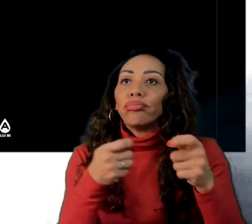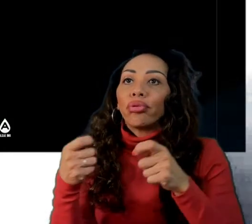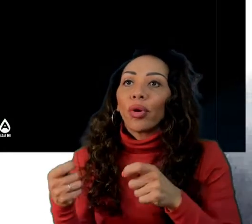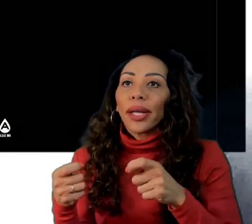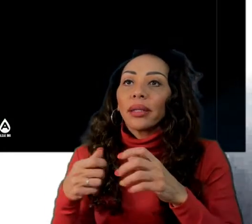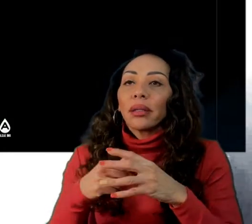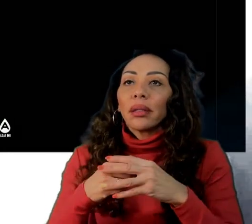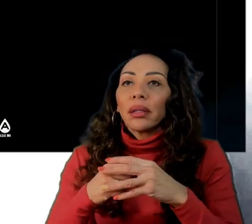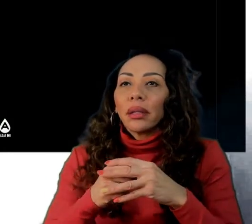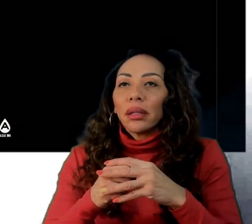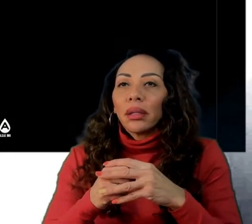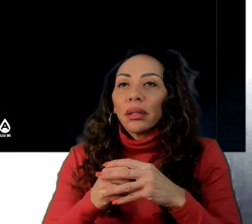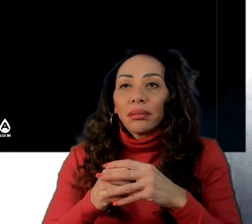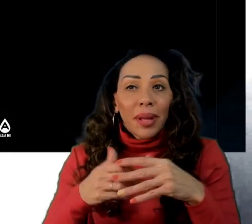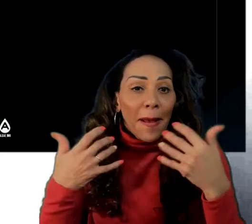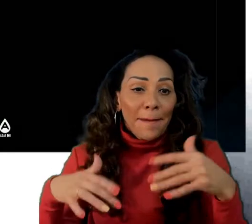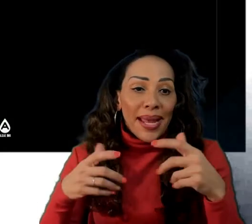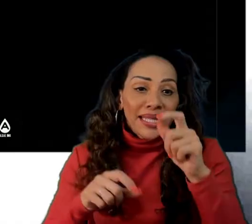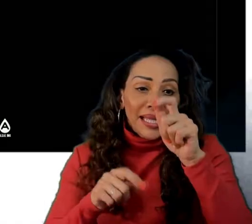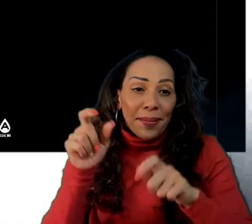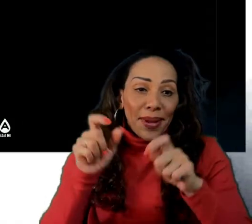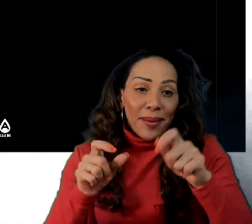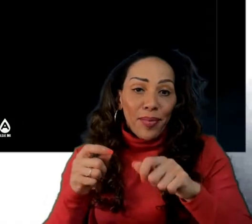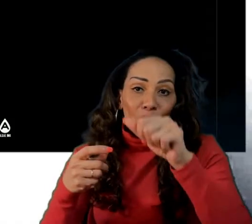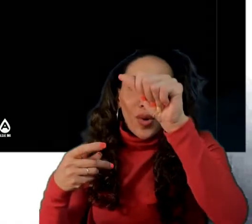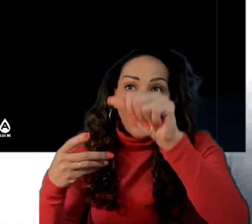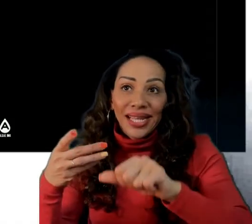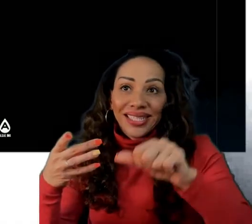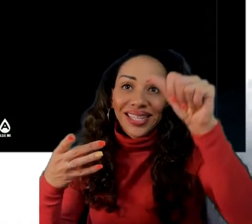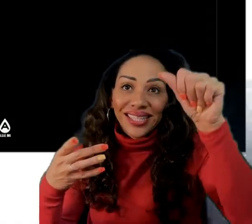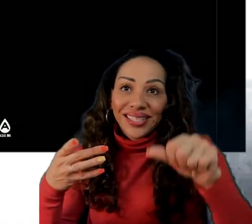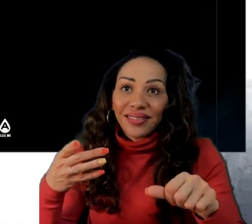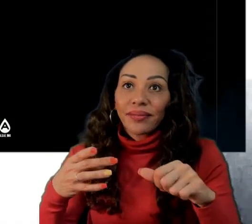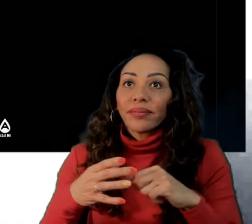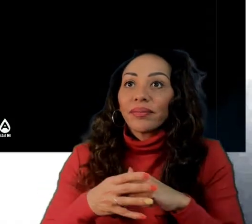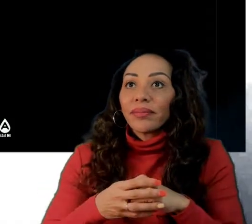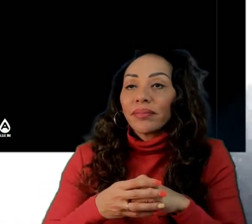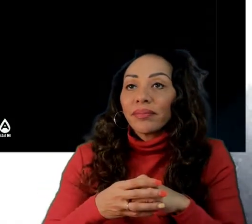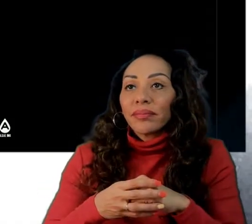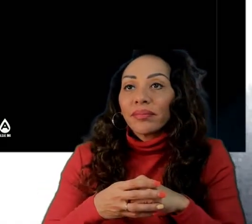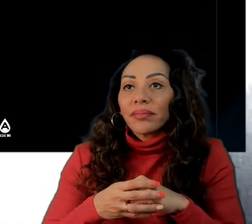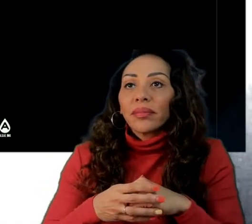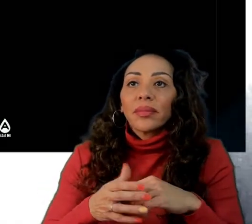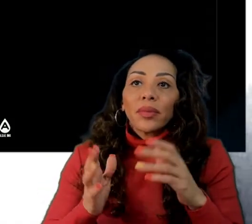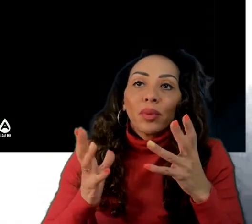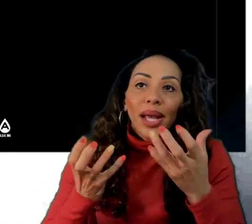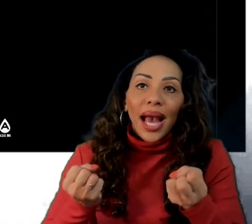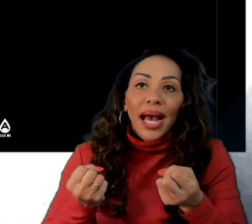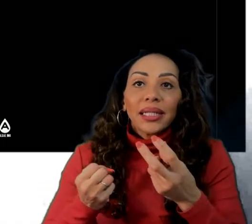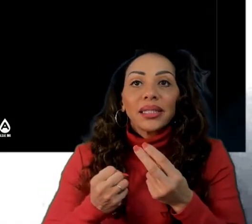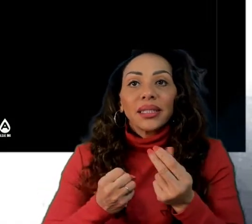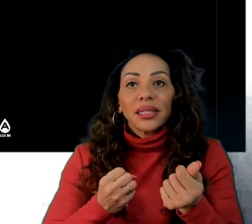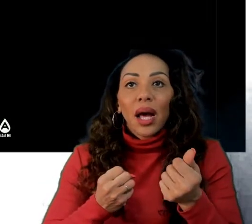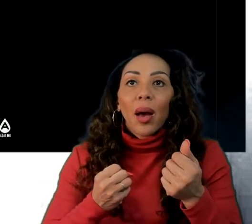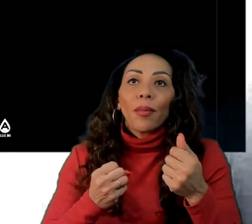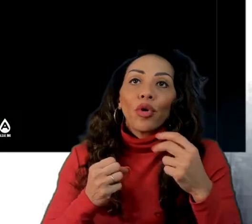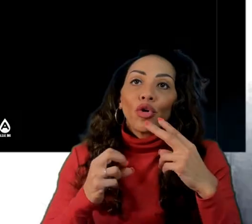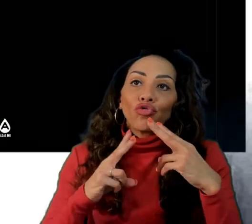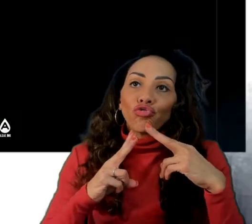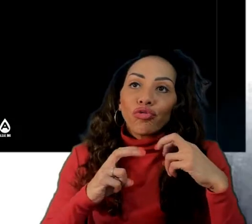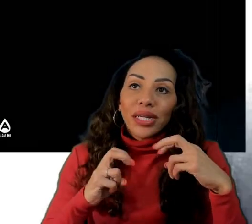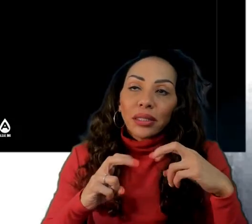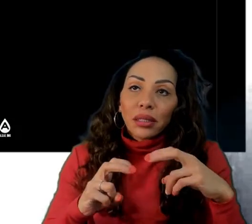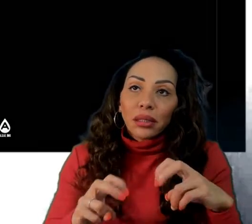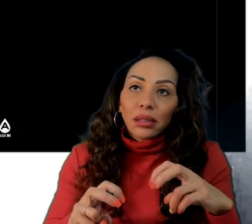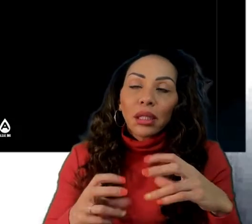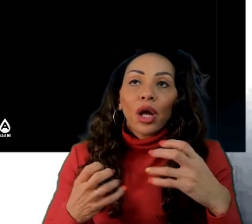some really amazing people. We had some user researchers. We had amazing front of house